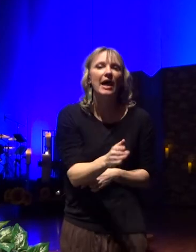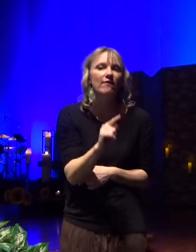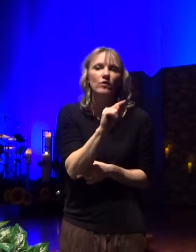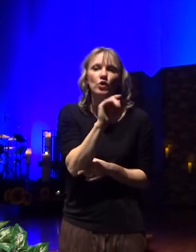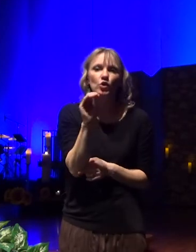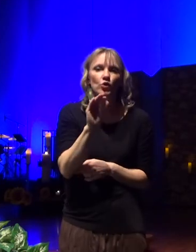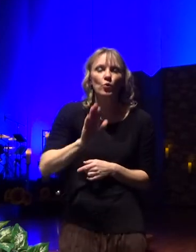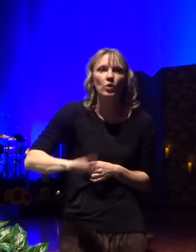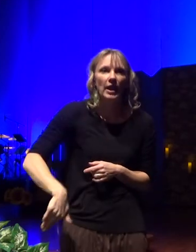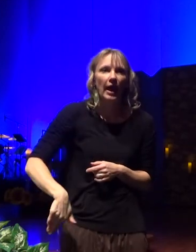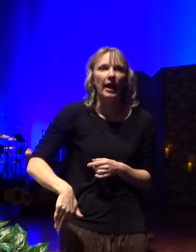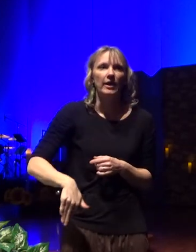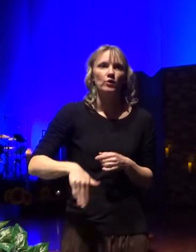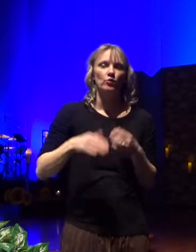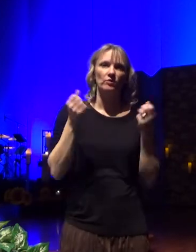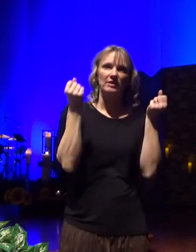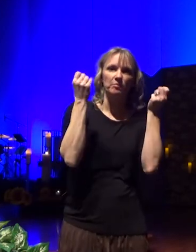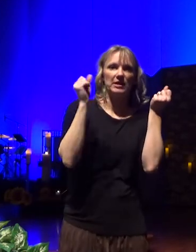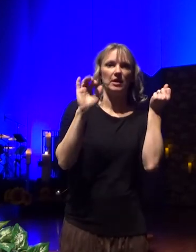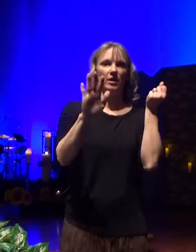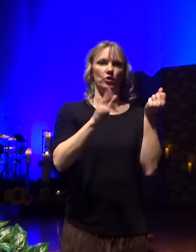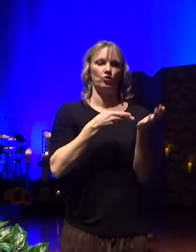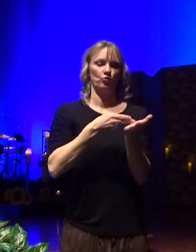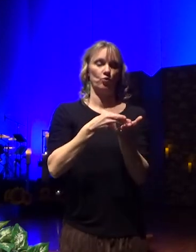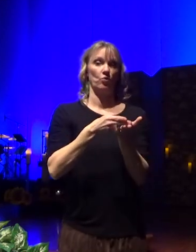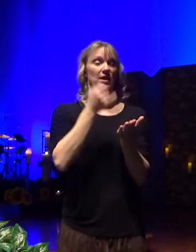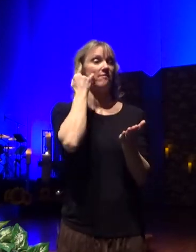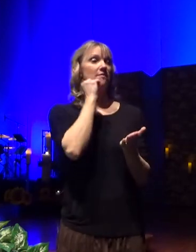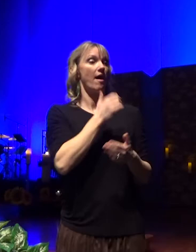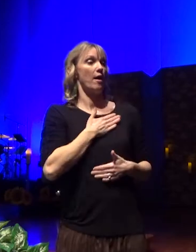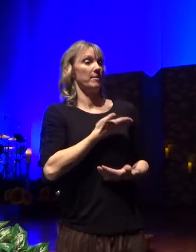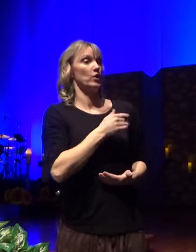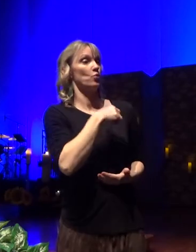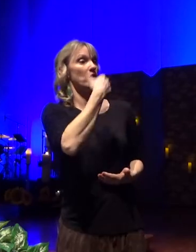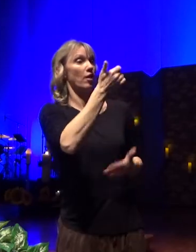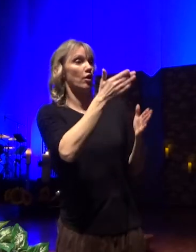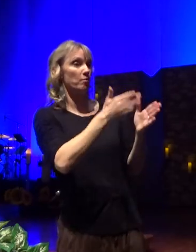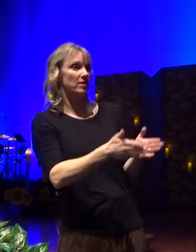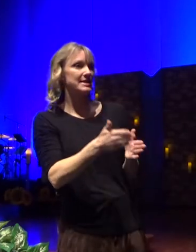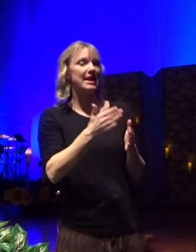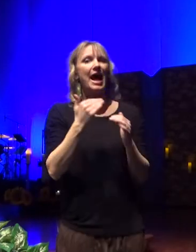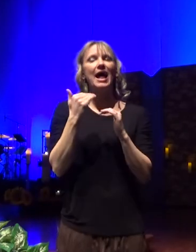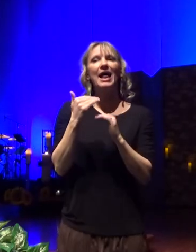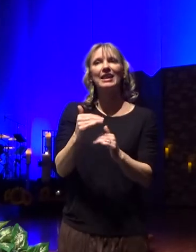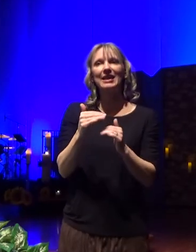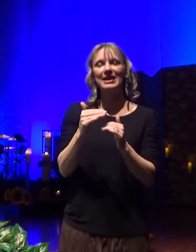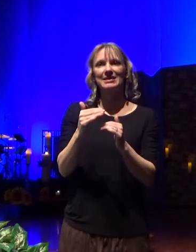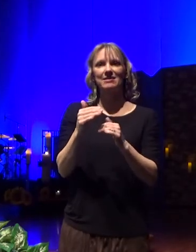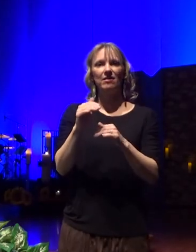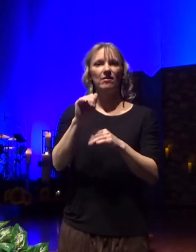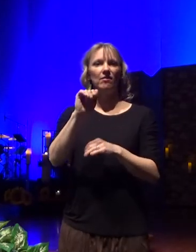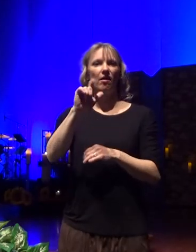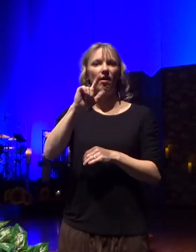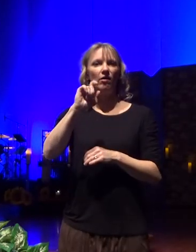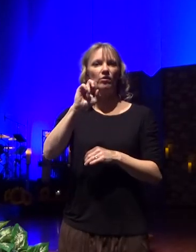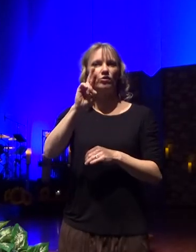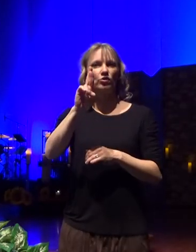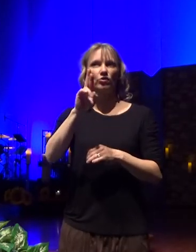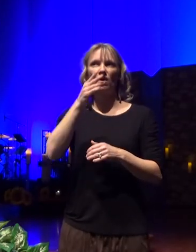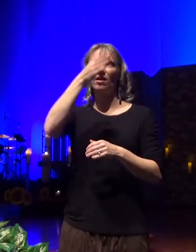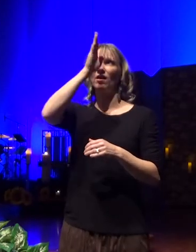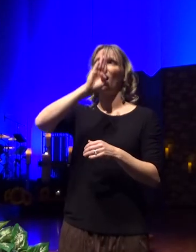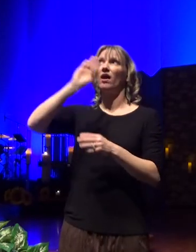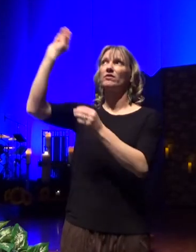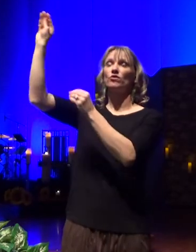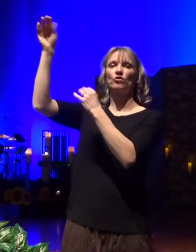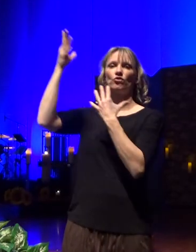too late to come forward, to speak your truth. And if you're not admitting them to somebody else, at least place them on the altar of